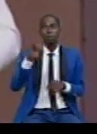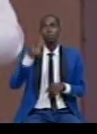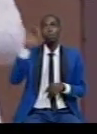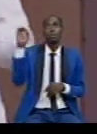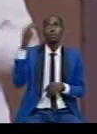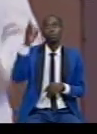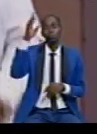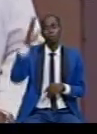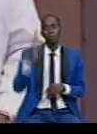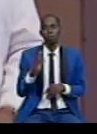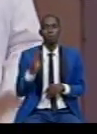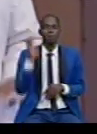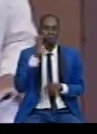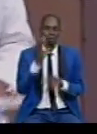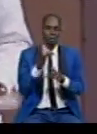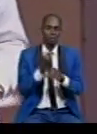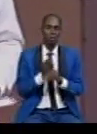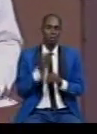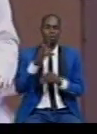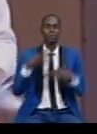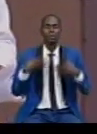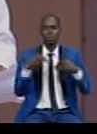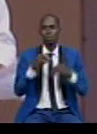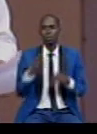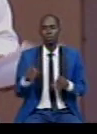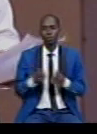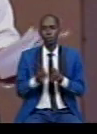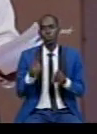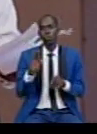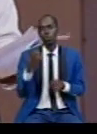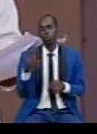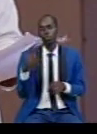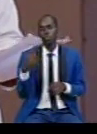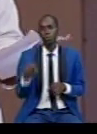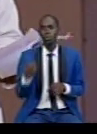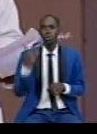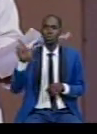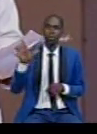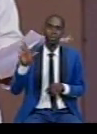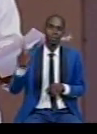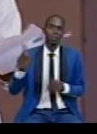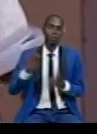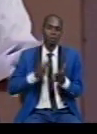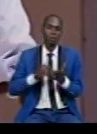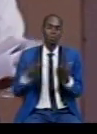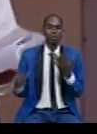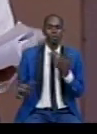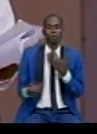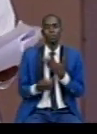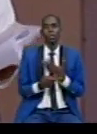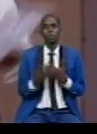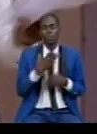the arms and the limbs not being able to walk. So he had a stroke,